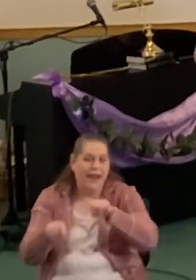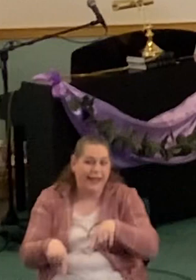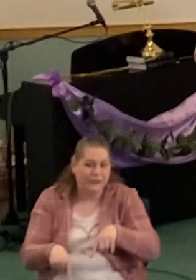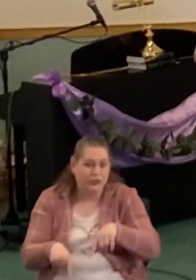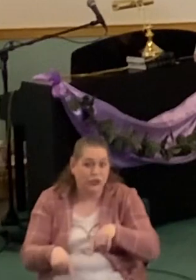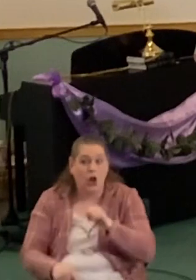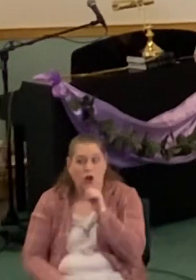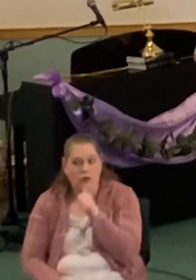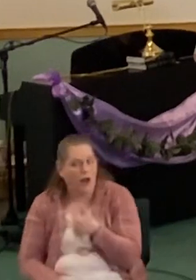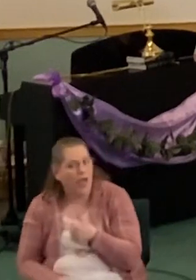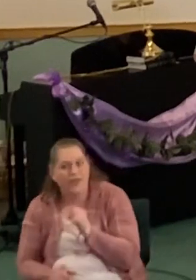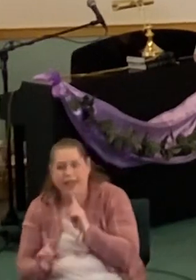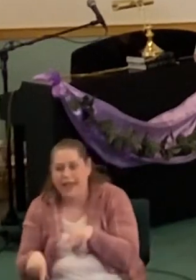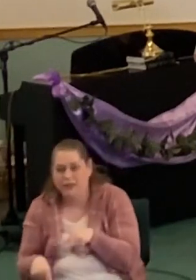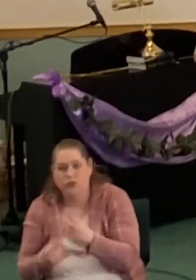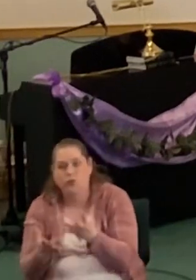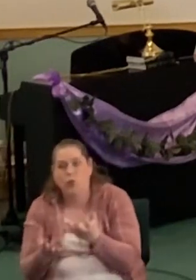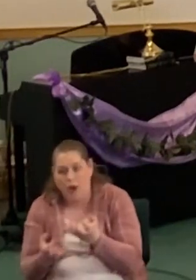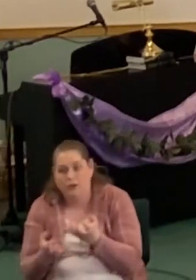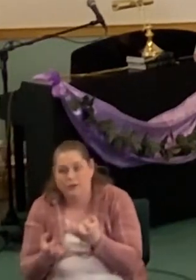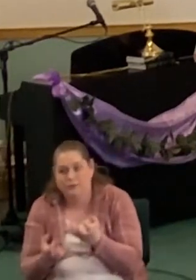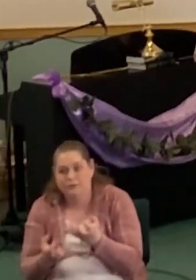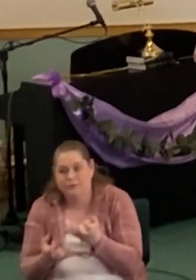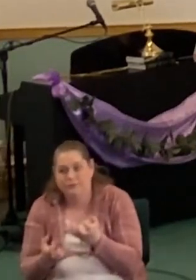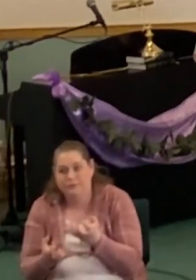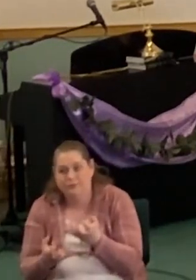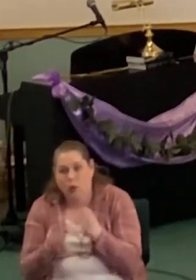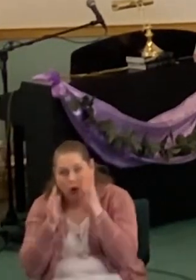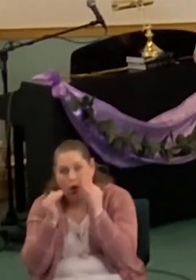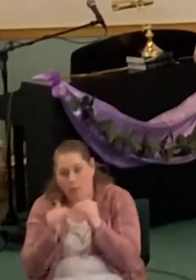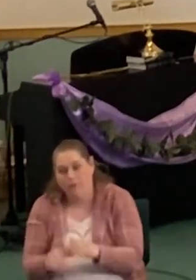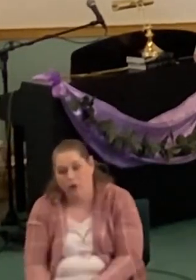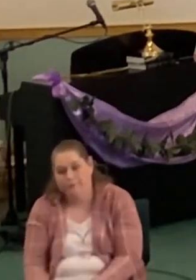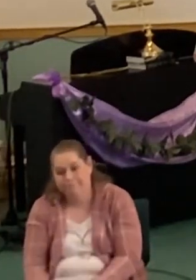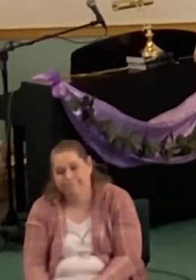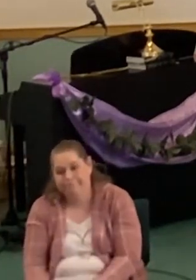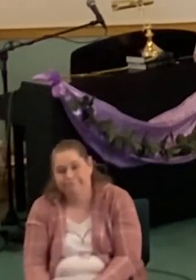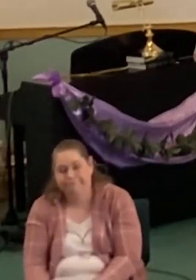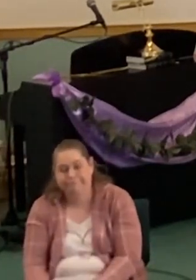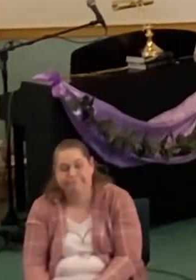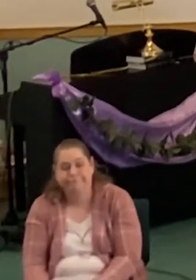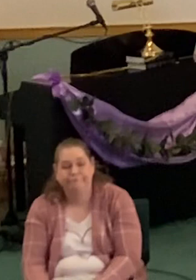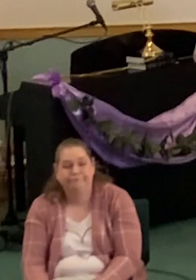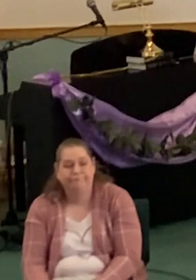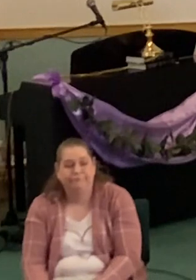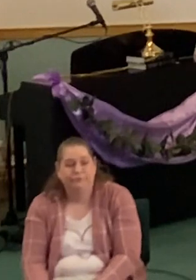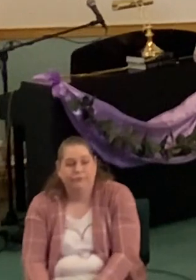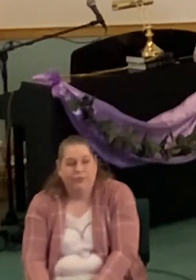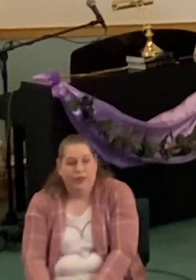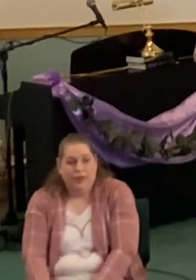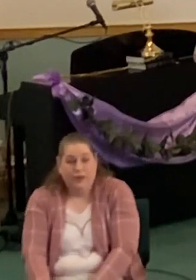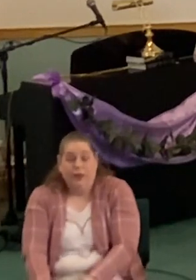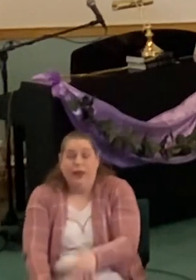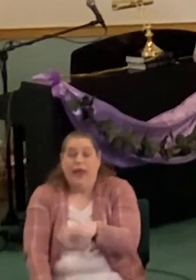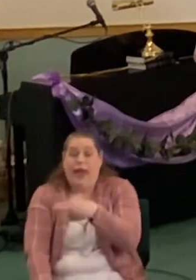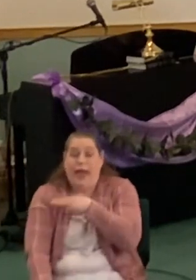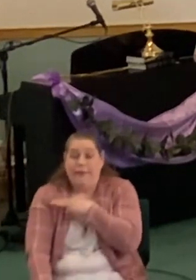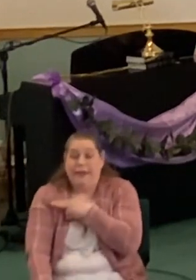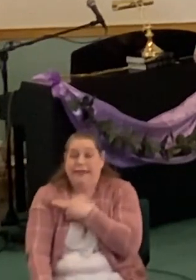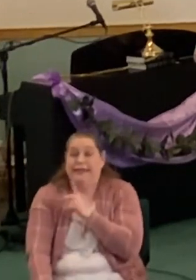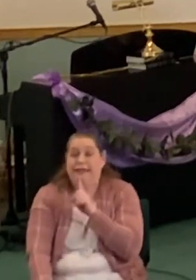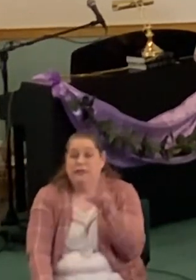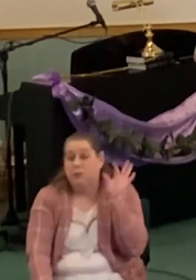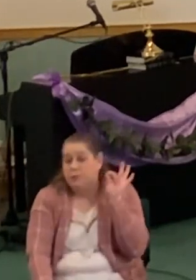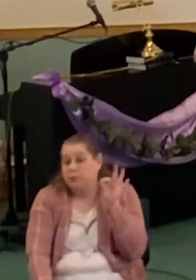the answers that we want or had hoped for. I'm guessing as Habakkuk was a priest in the temple